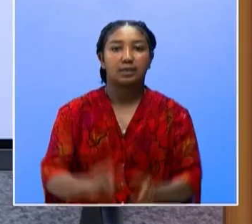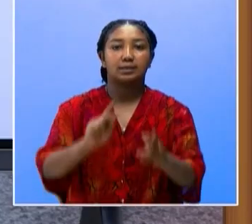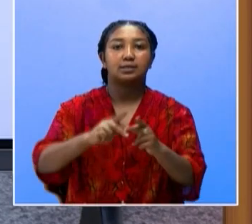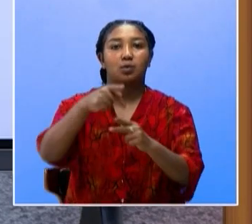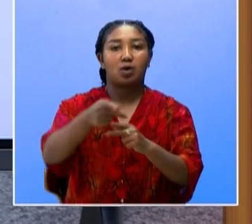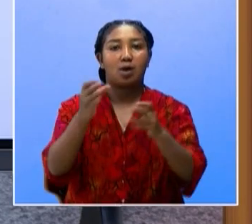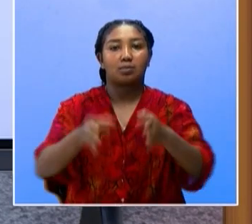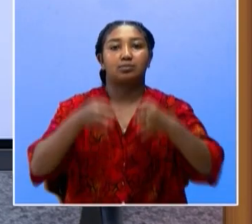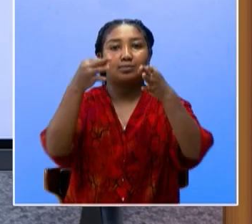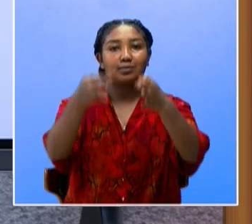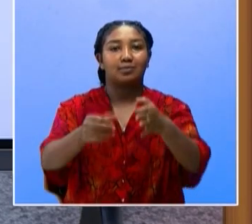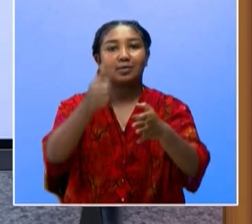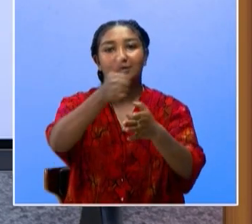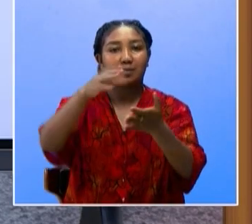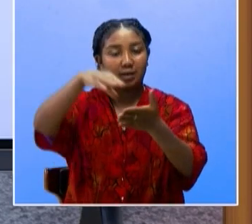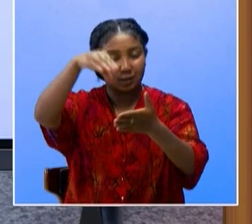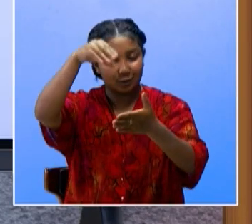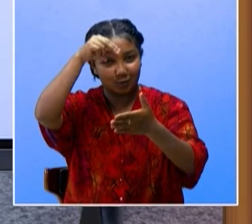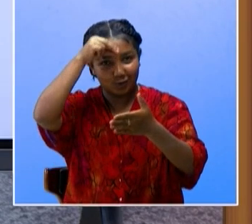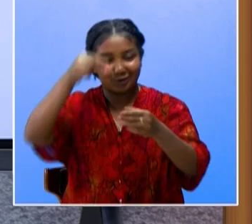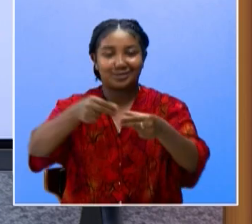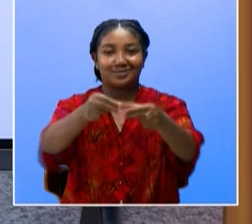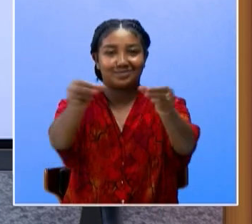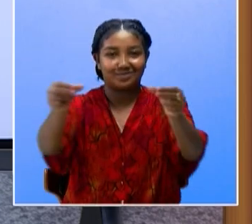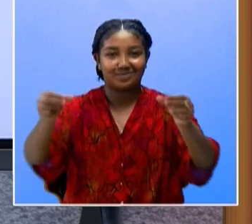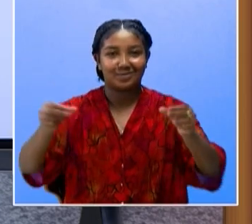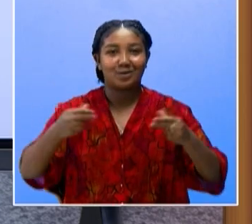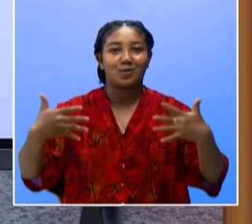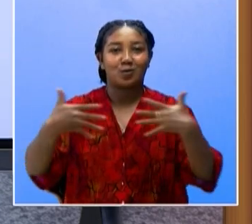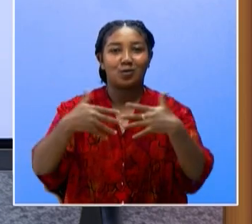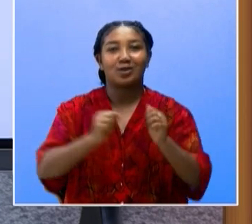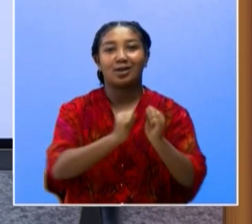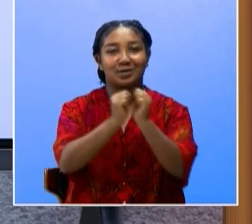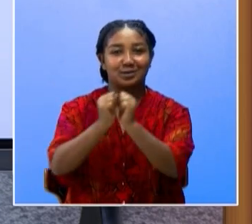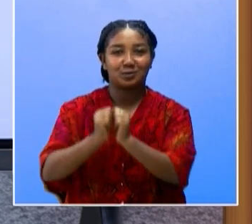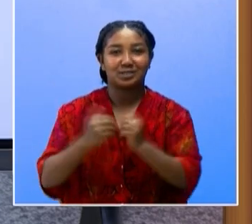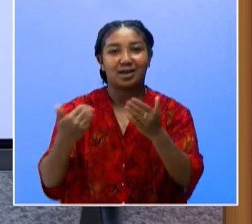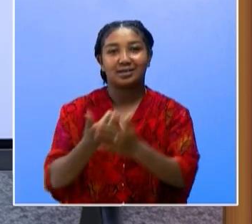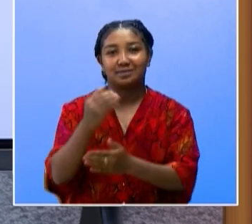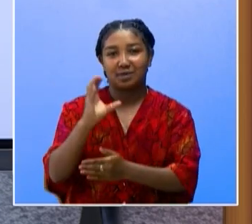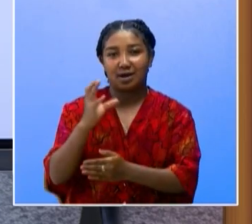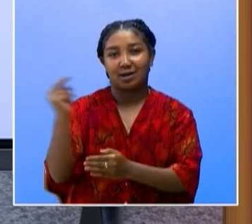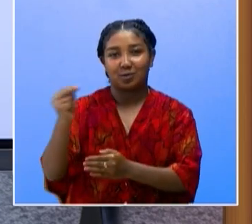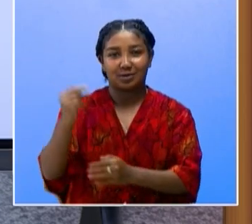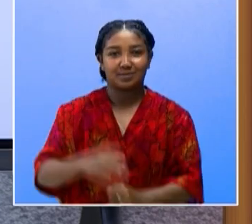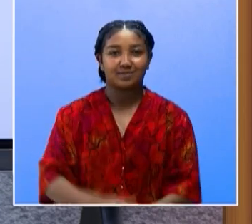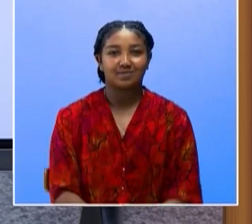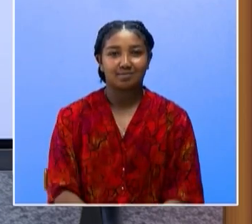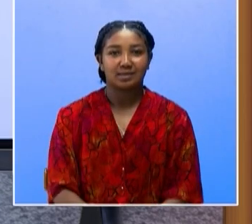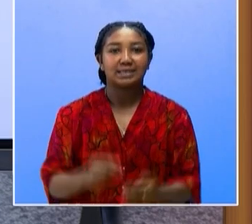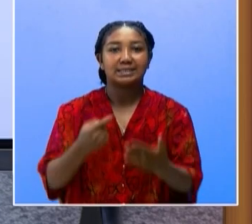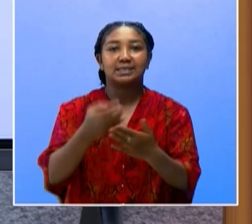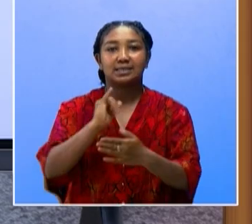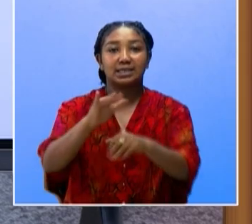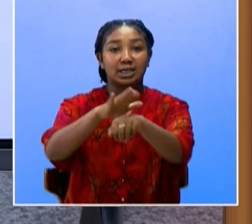This program is brought to you by the City Government of Addis Ababa Education Bureau in collaboration with Addis Media Network.